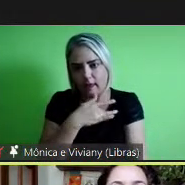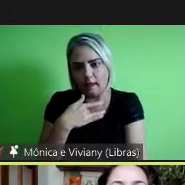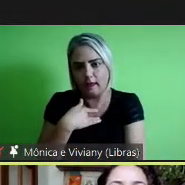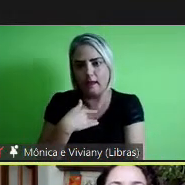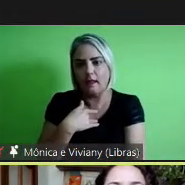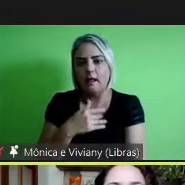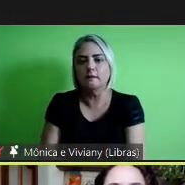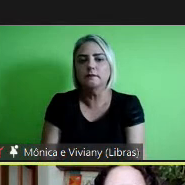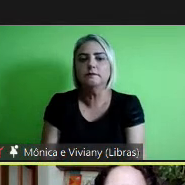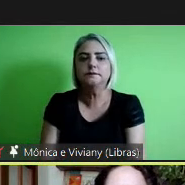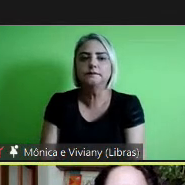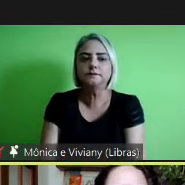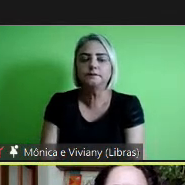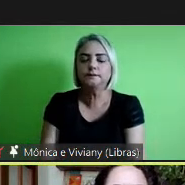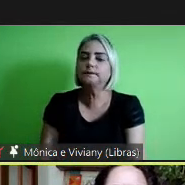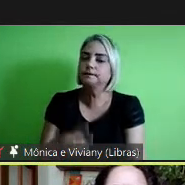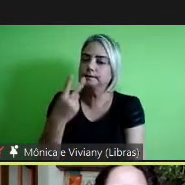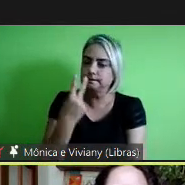and nutrition.